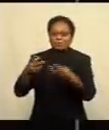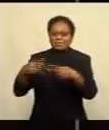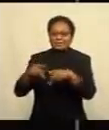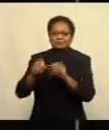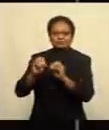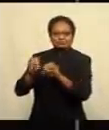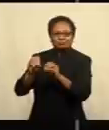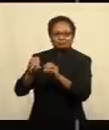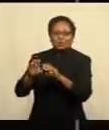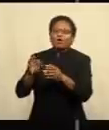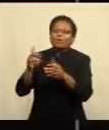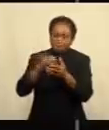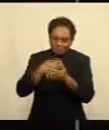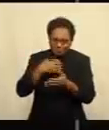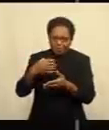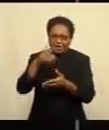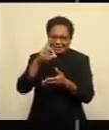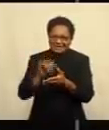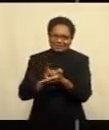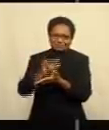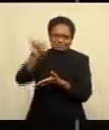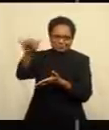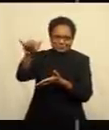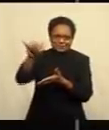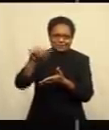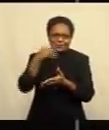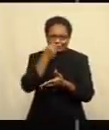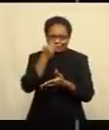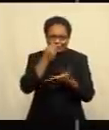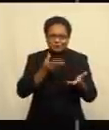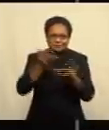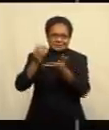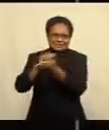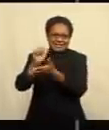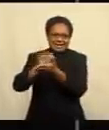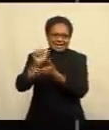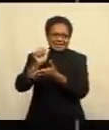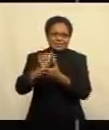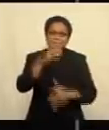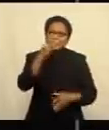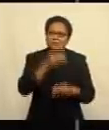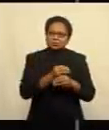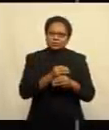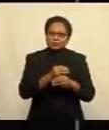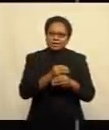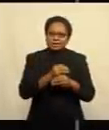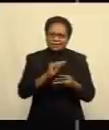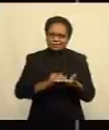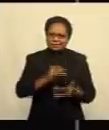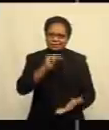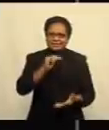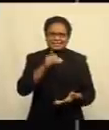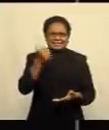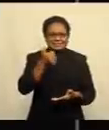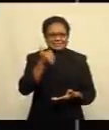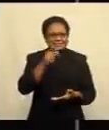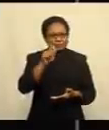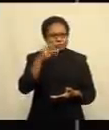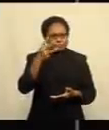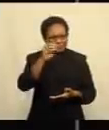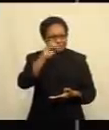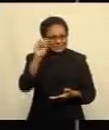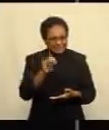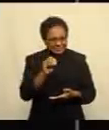board flights. Permanent Secretary Ritesh Das says total volume went up to 16.3% and more